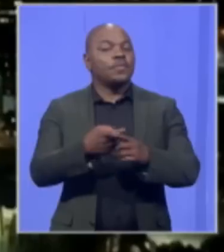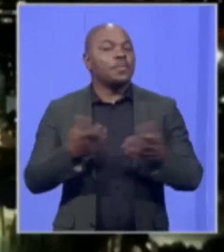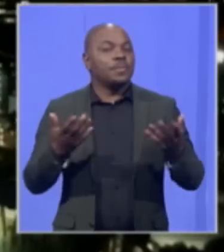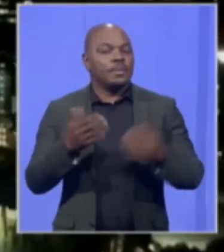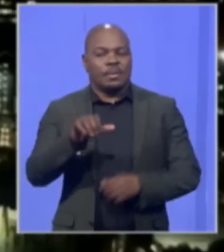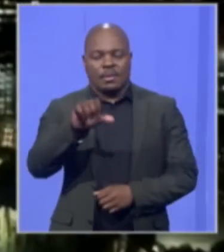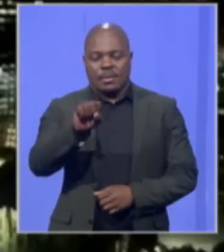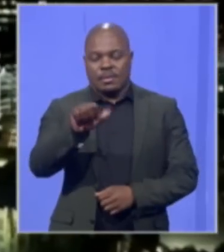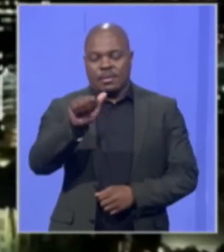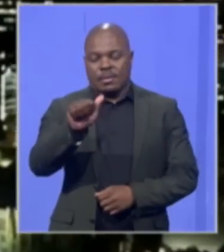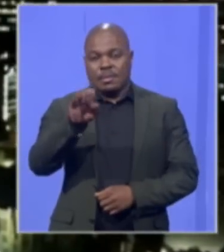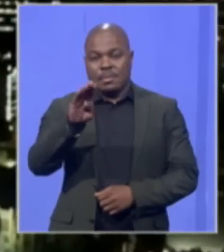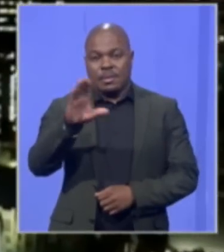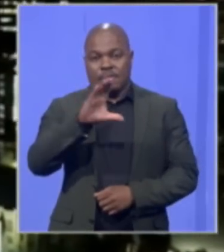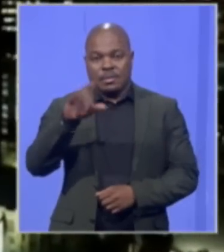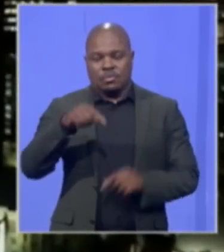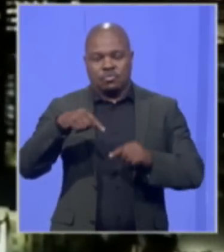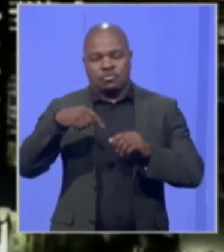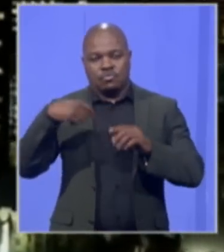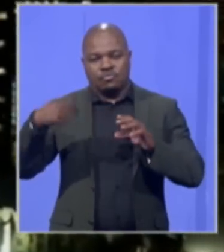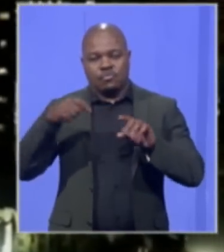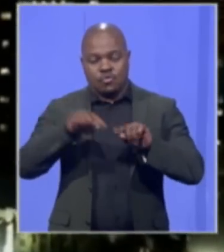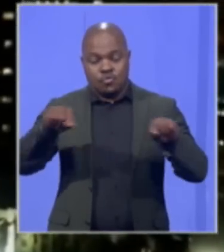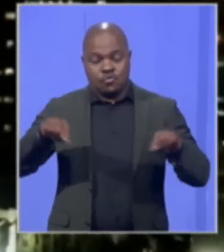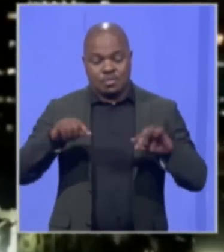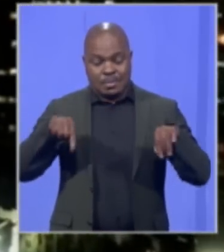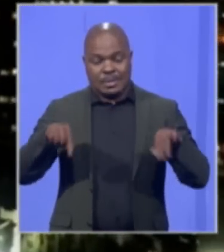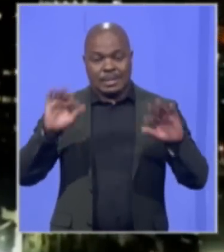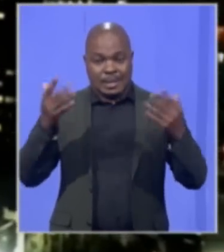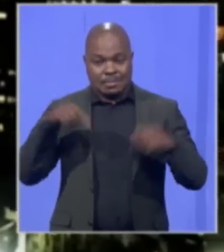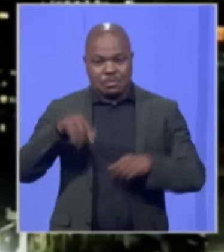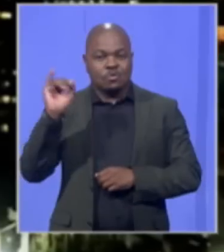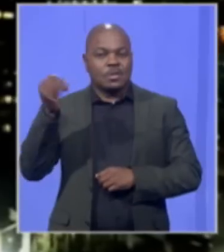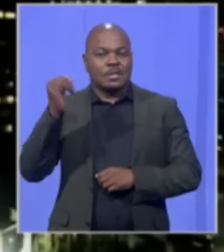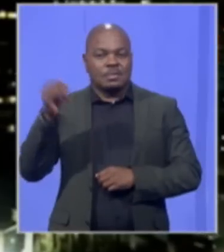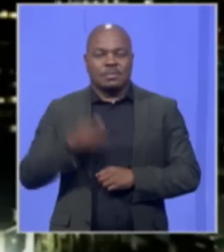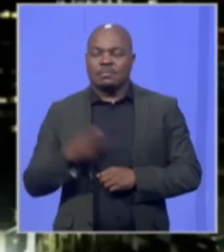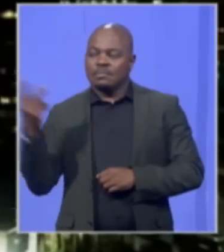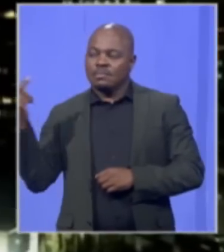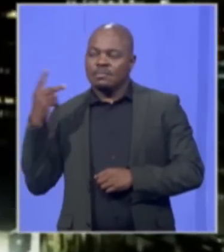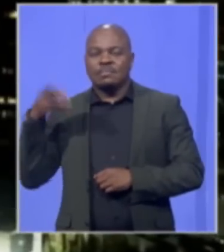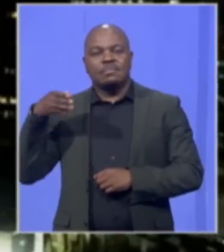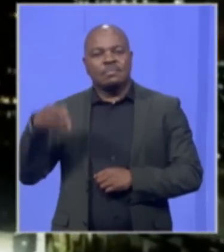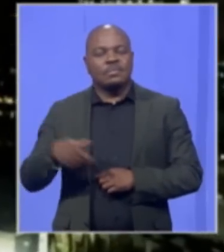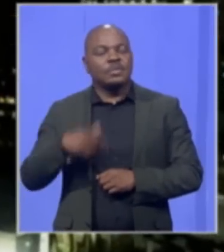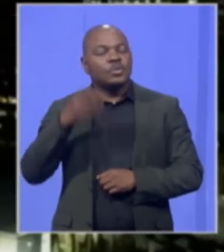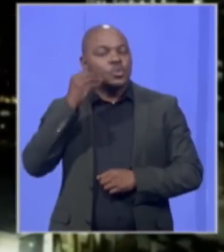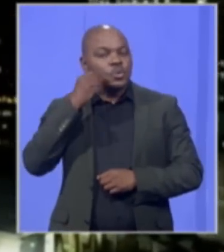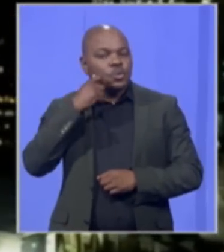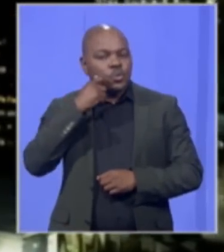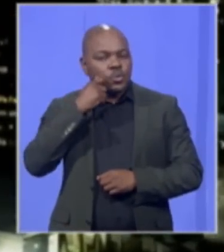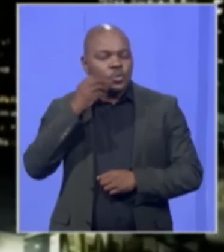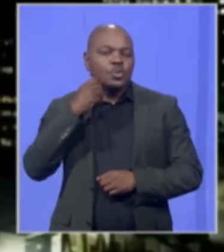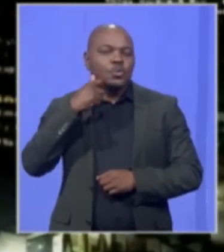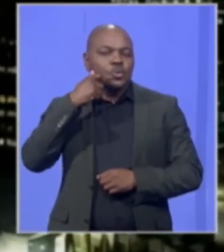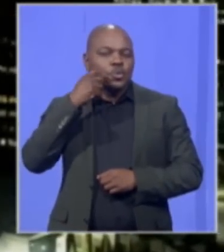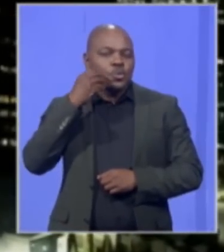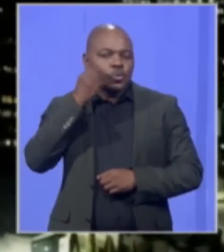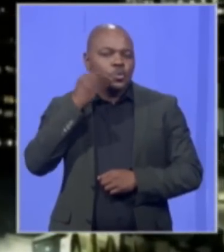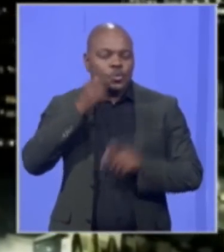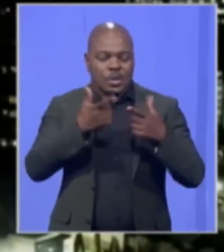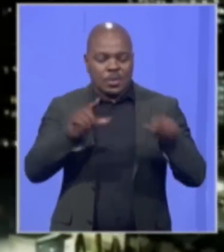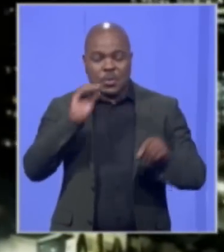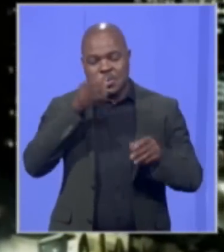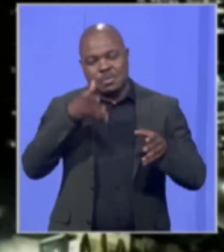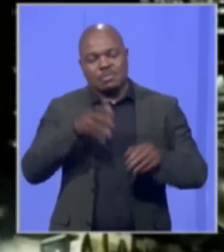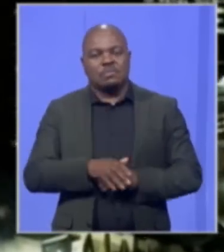kotloloho ho tswa SABC Studio 10 Auckland Park Johannesburg re utlisetsa kgaso ya ditaba ka puo ya Sesotho tseo re di thakgolang ka ho lekola